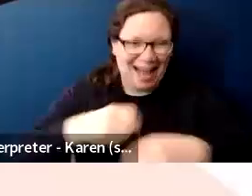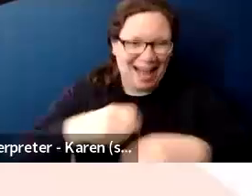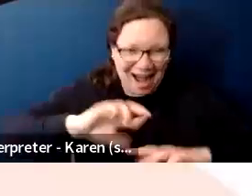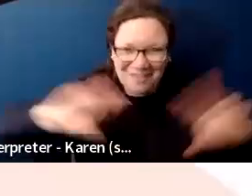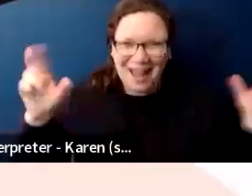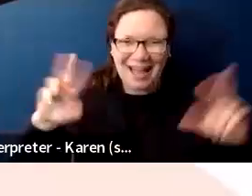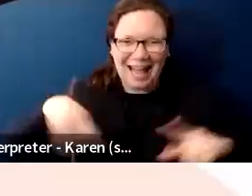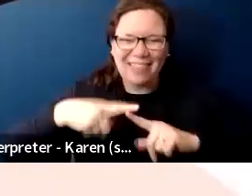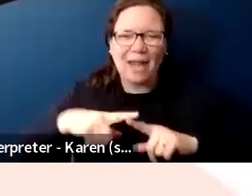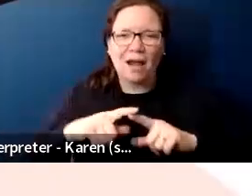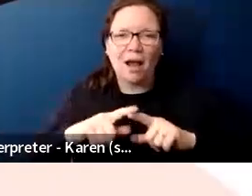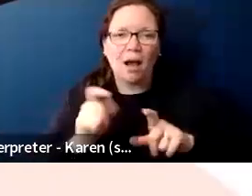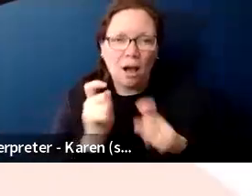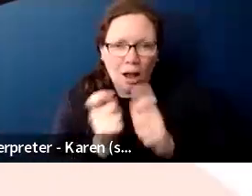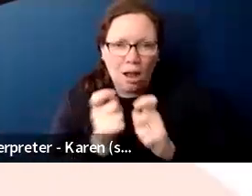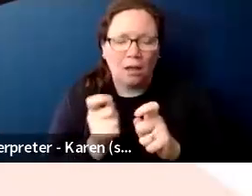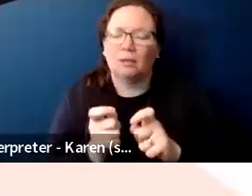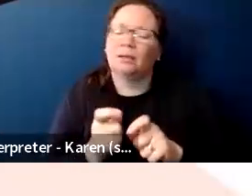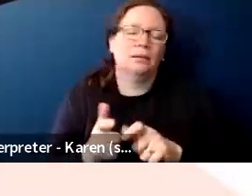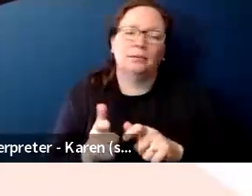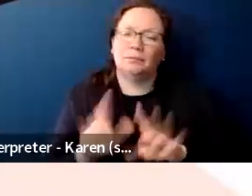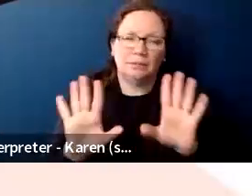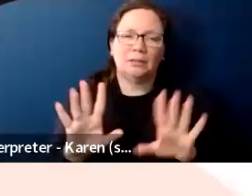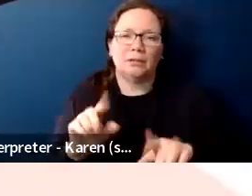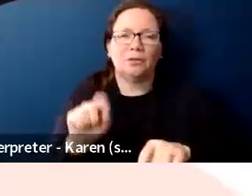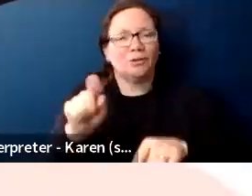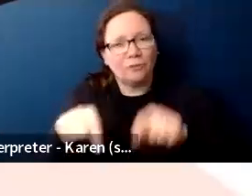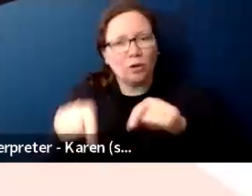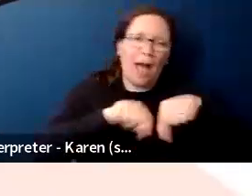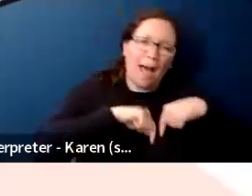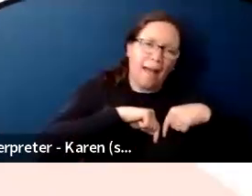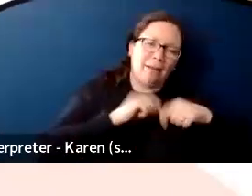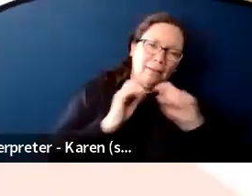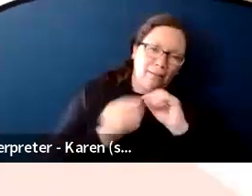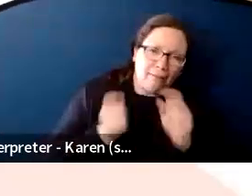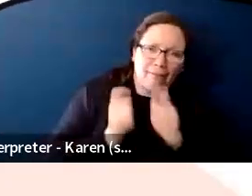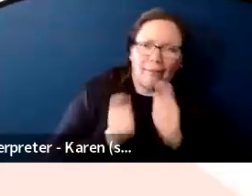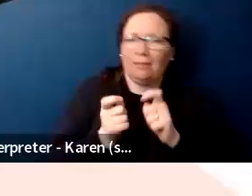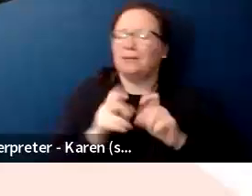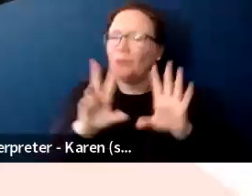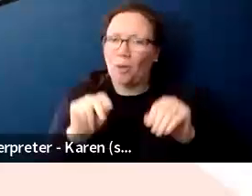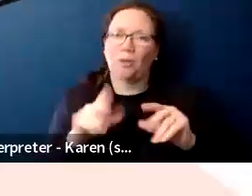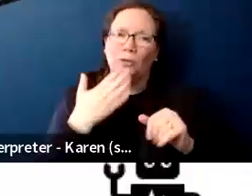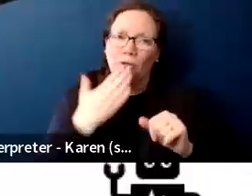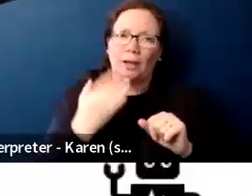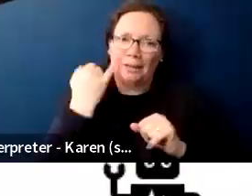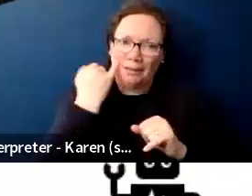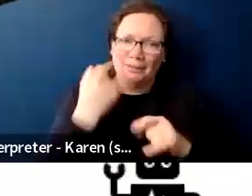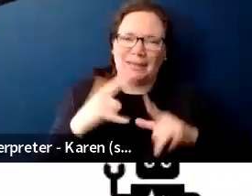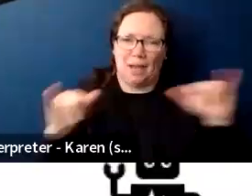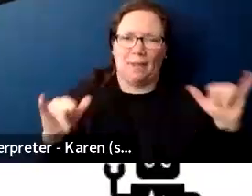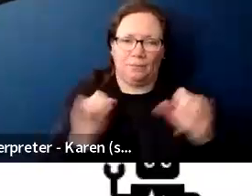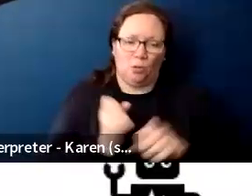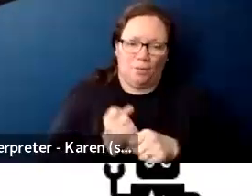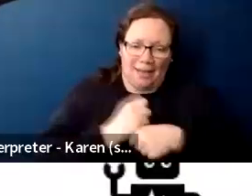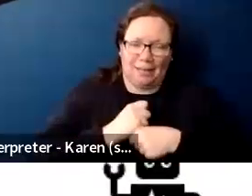back and rethink it out and, it's more expensive and harder that way.